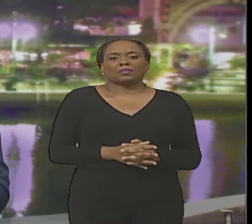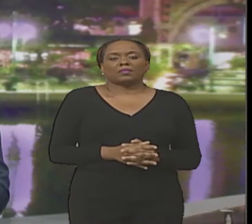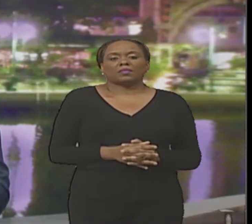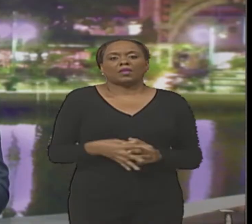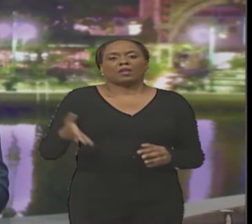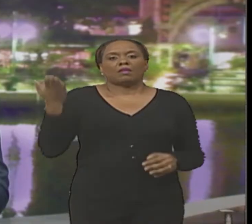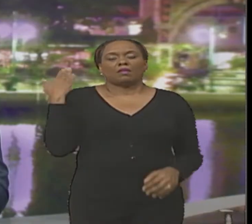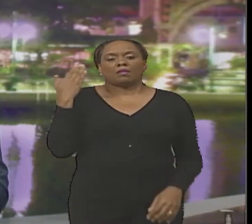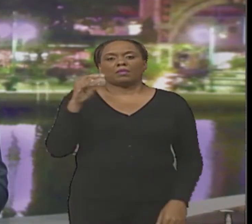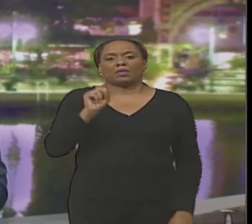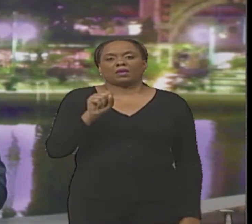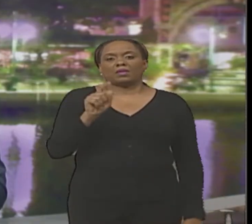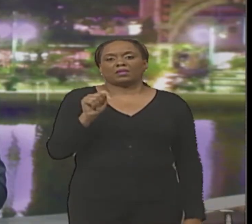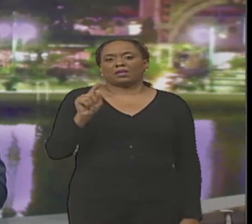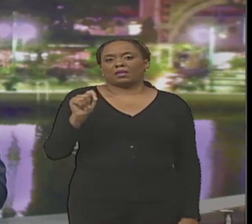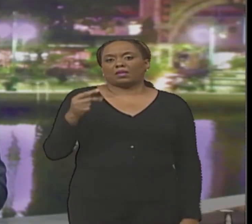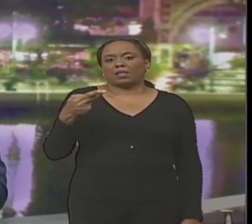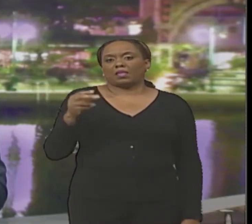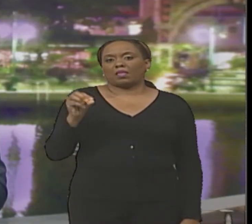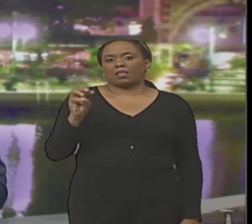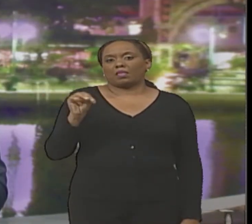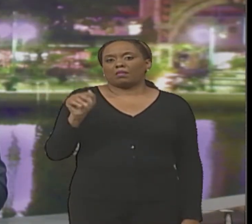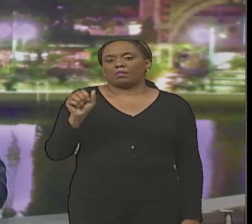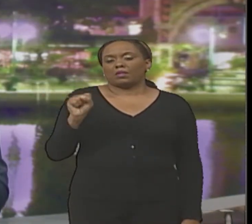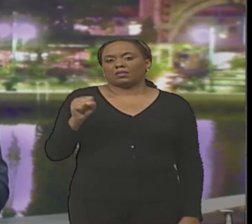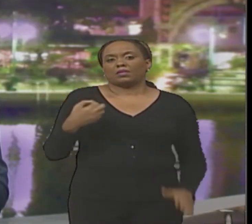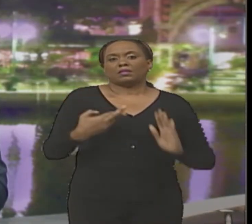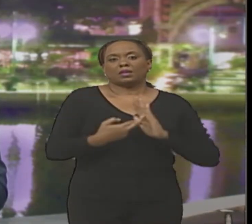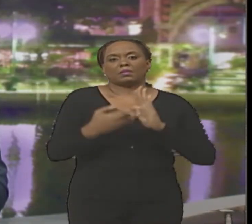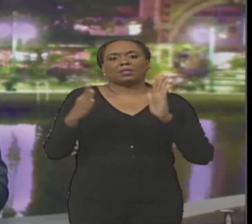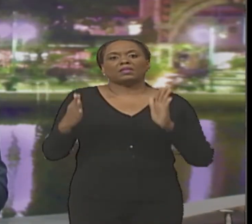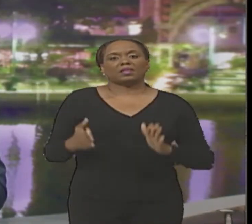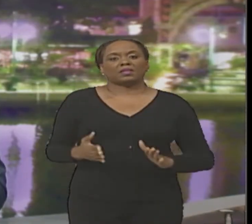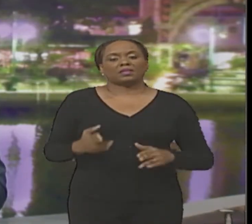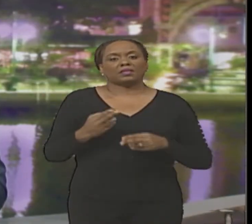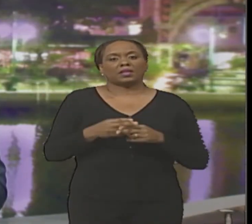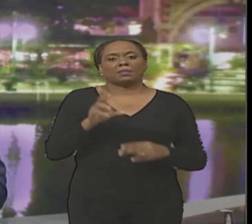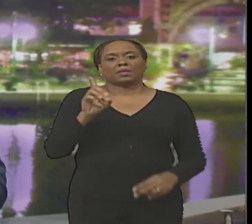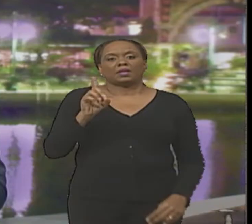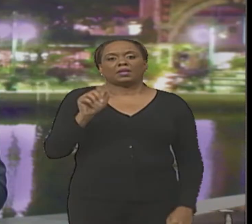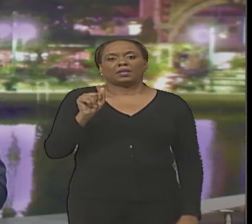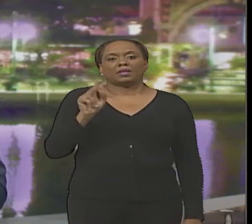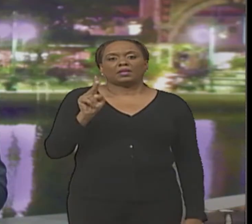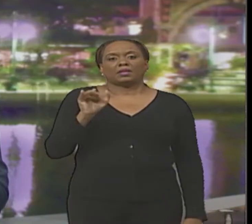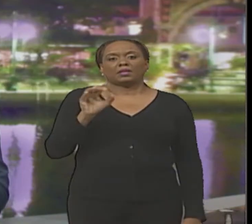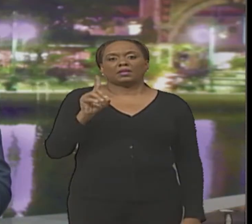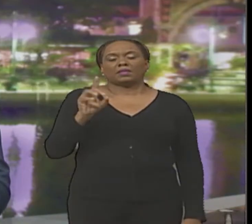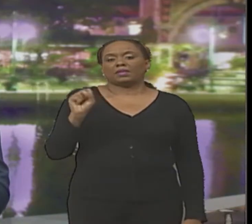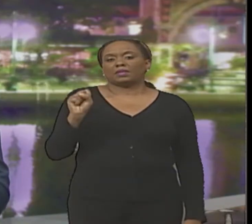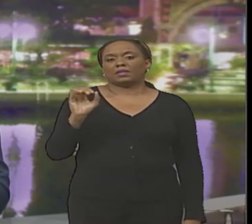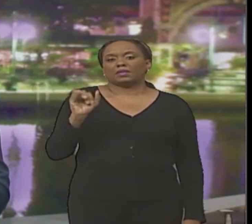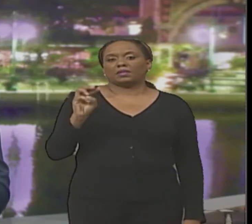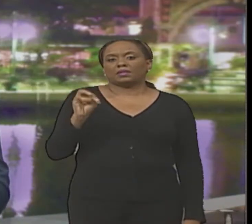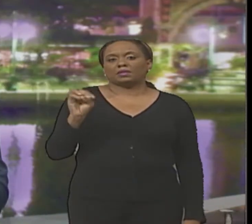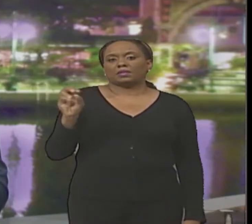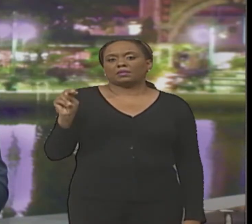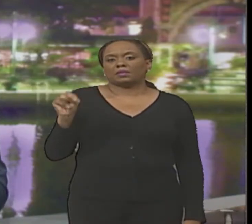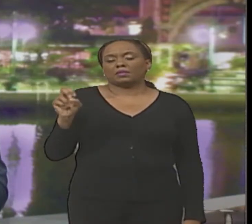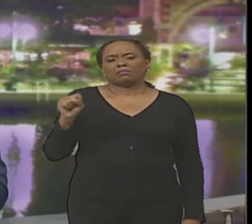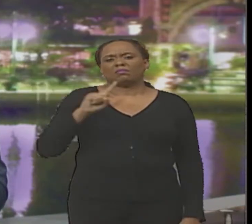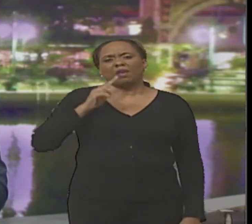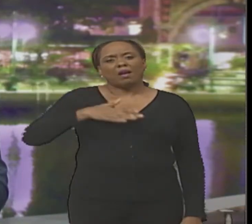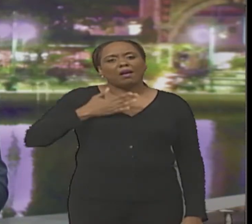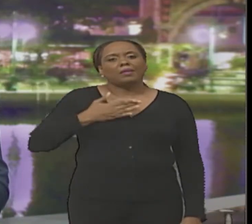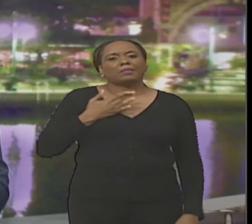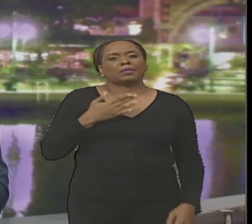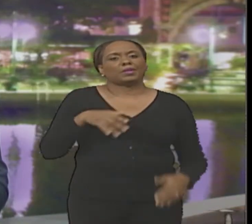Former St. Thomas MP and former Chief Justice Sir David Simmons, who opened the school back in 1986, is pleased with how Sharon